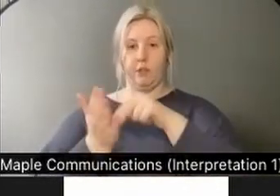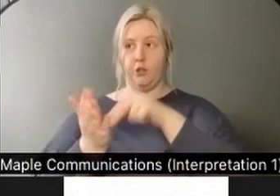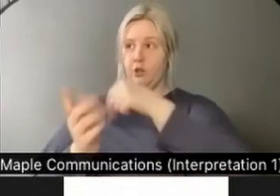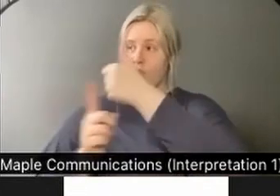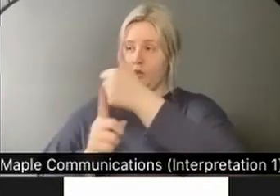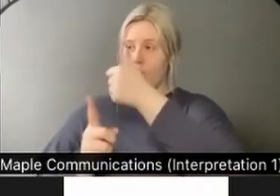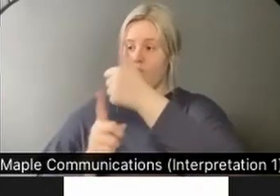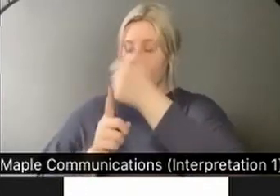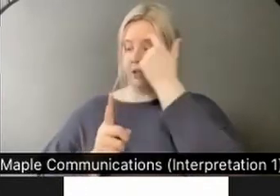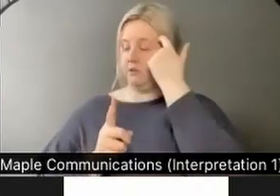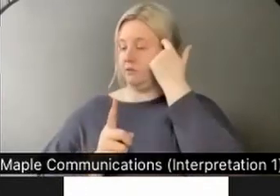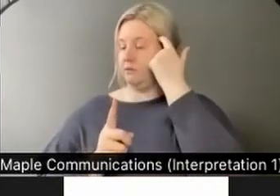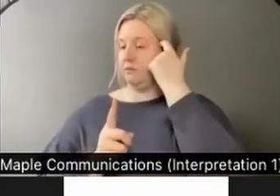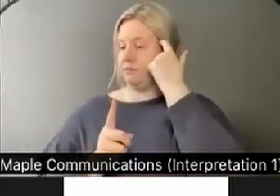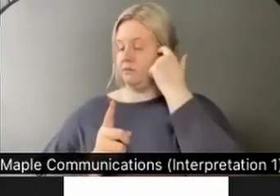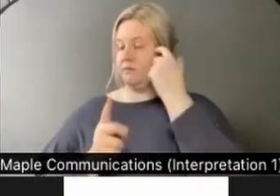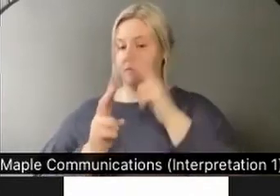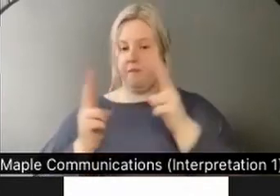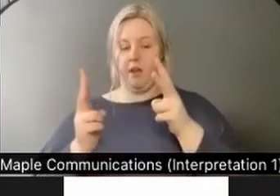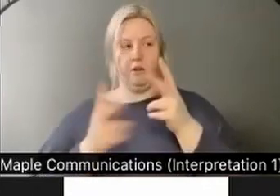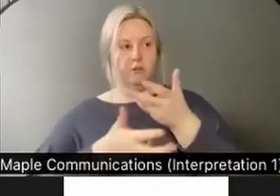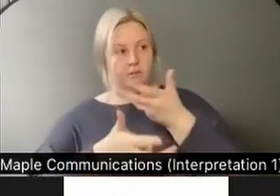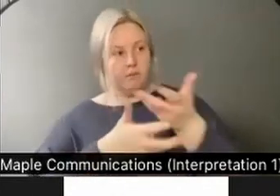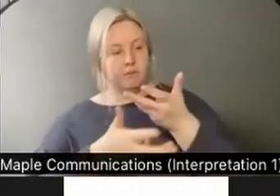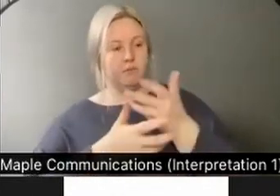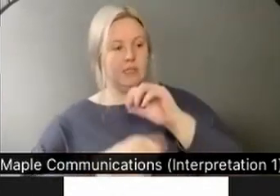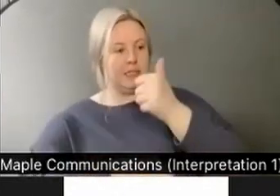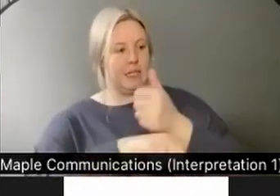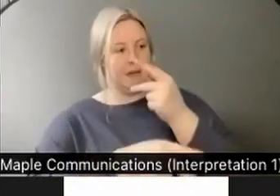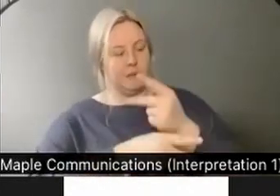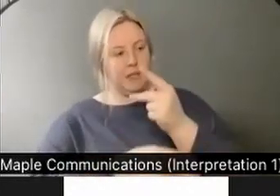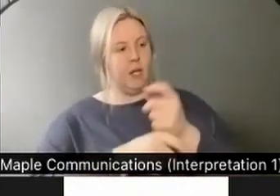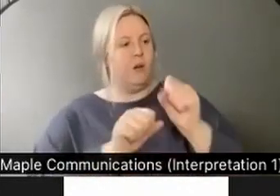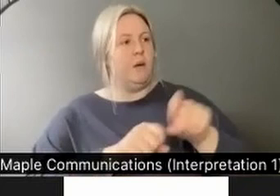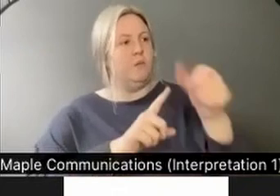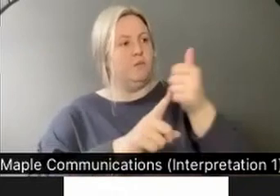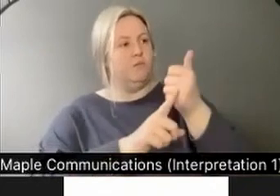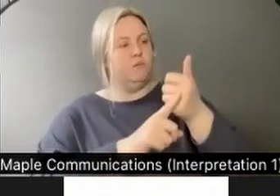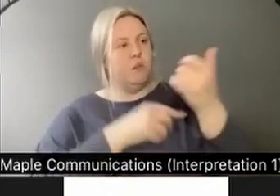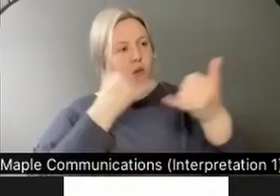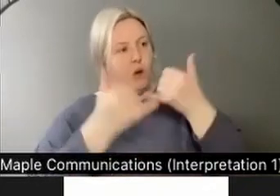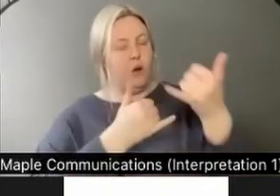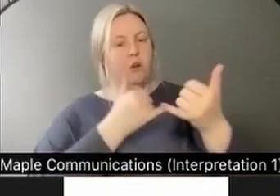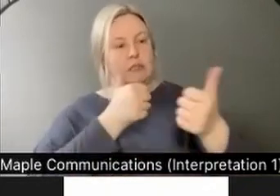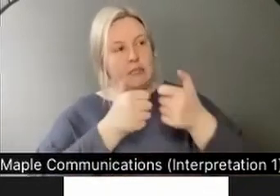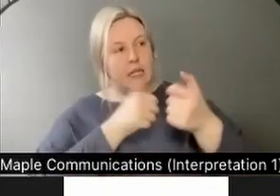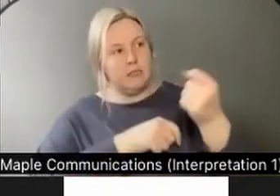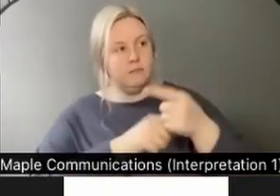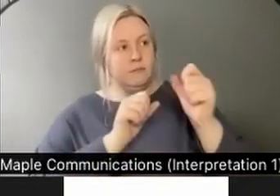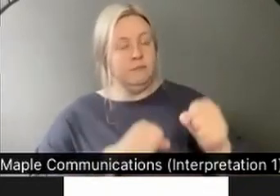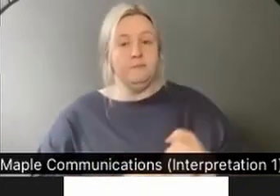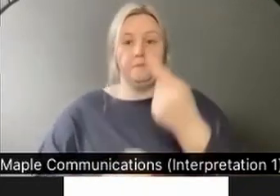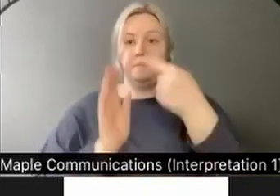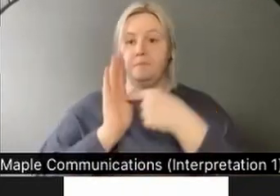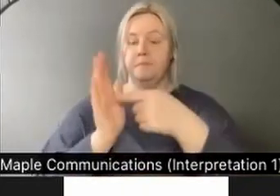with assisting me to make and receive phone calls and text messages. One such phone call was from my brother, saying that